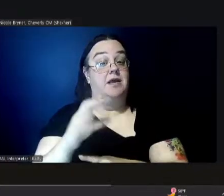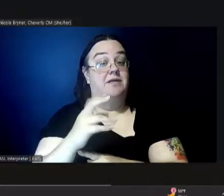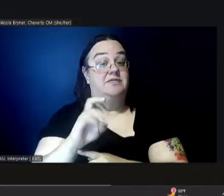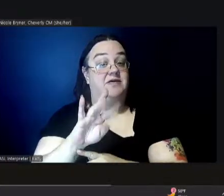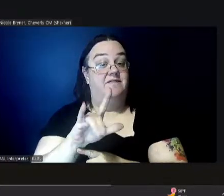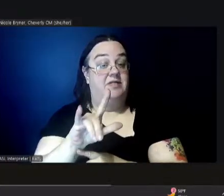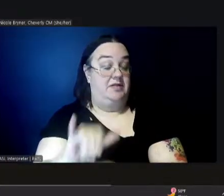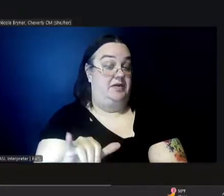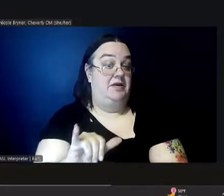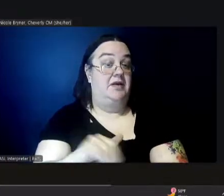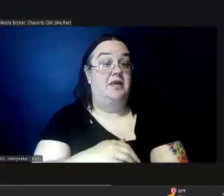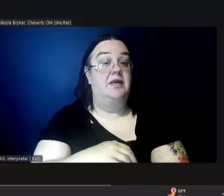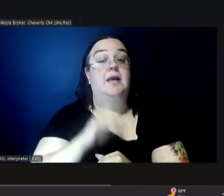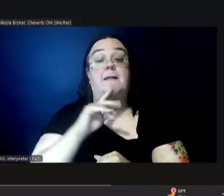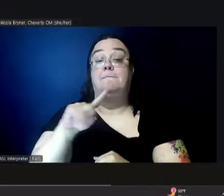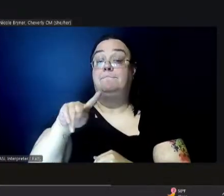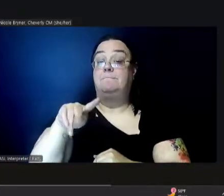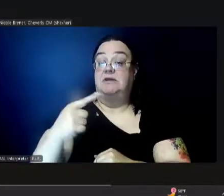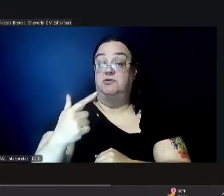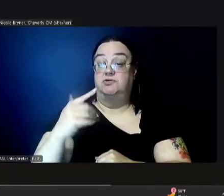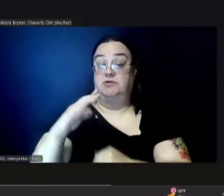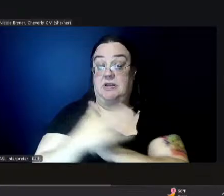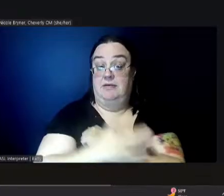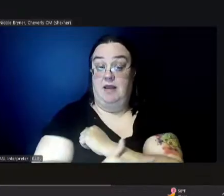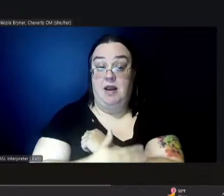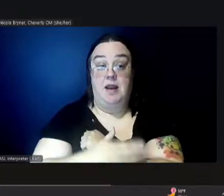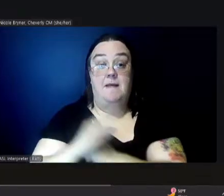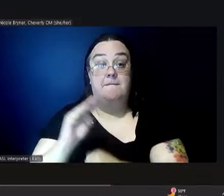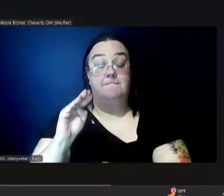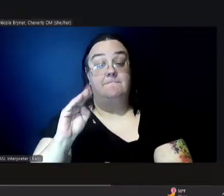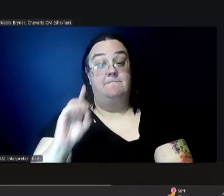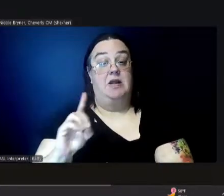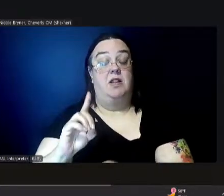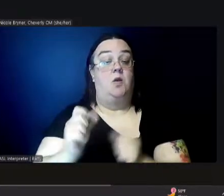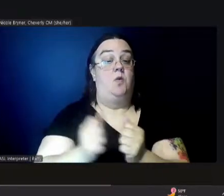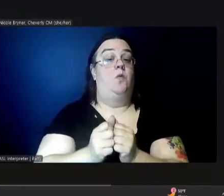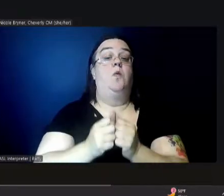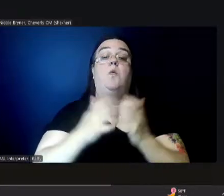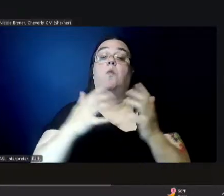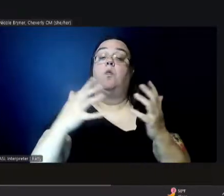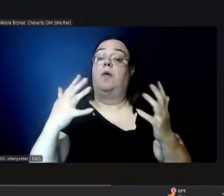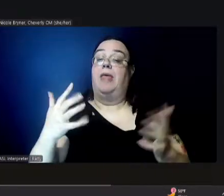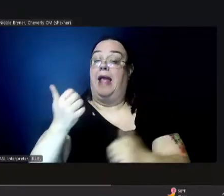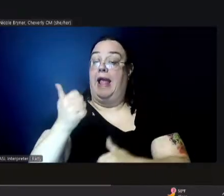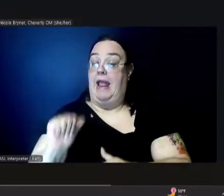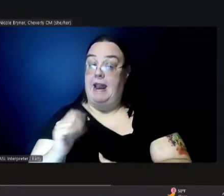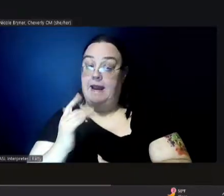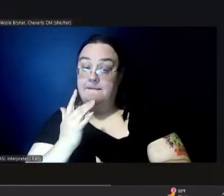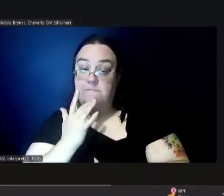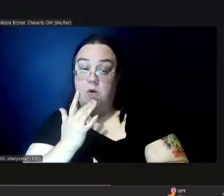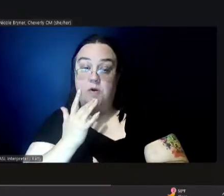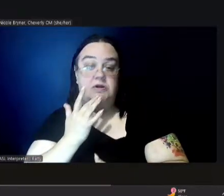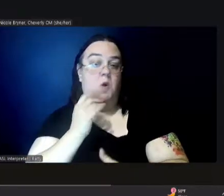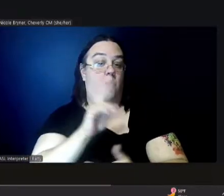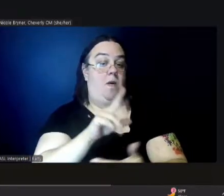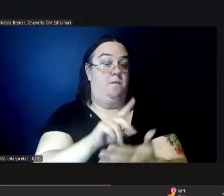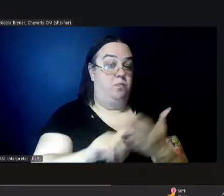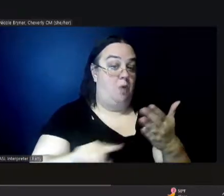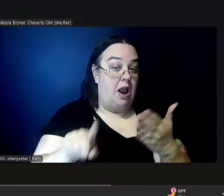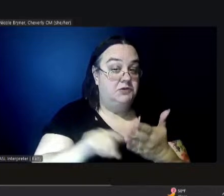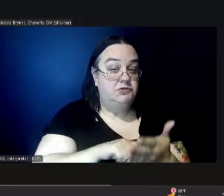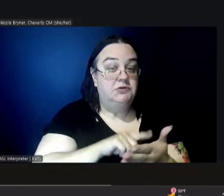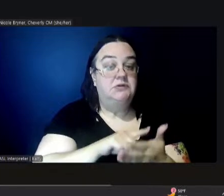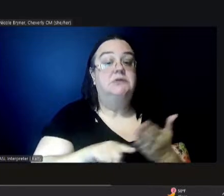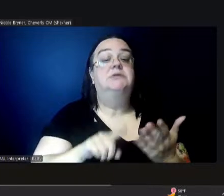Cheverly, Prince George's County, Maryland, Prince George's County, Maryland, without partiality or prejudice, without partiality or prejudice, according